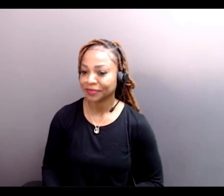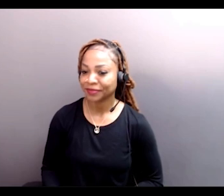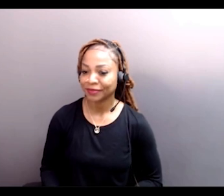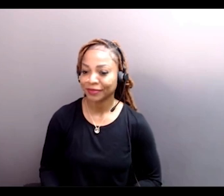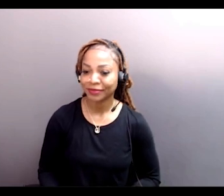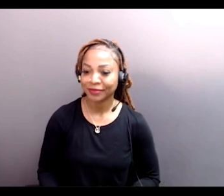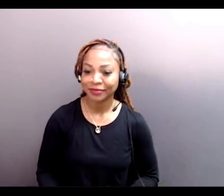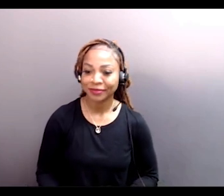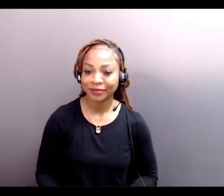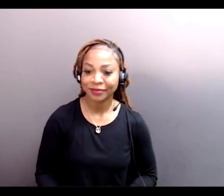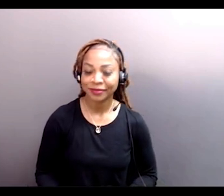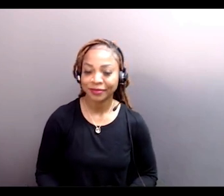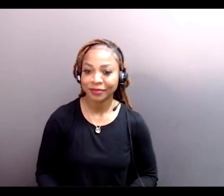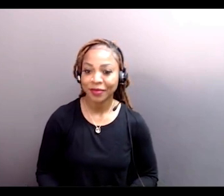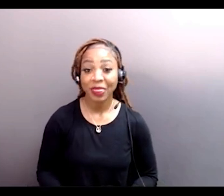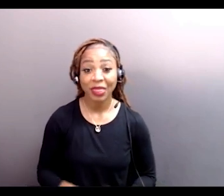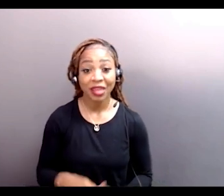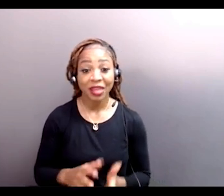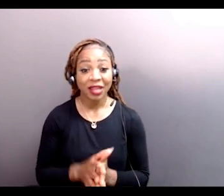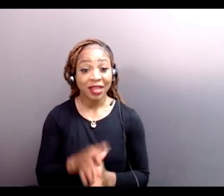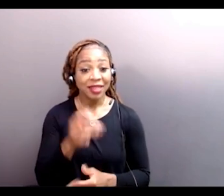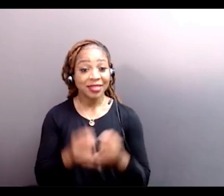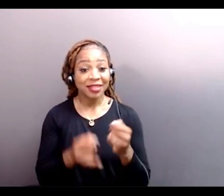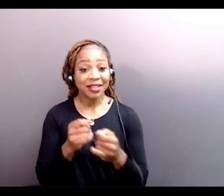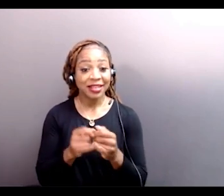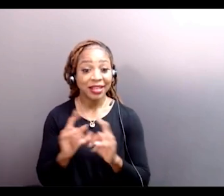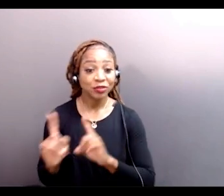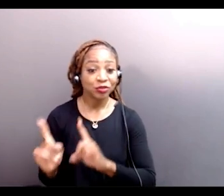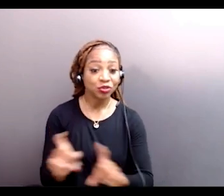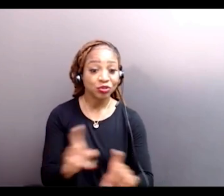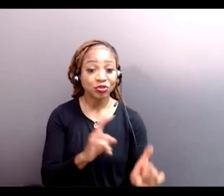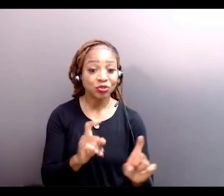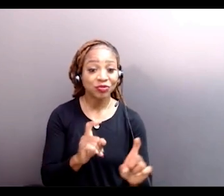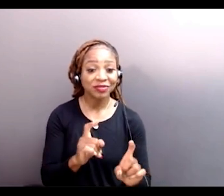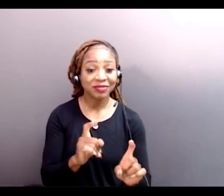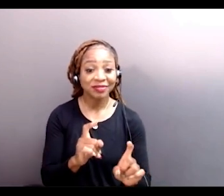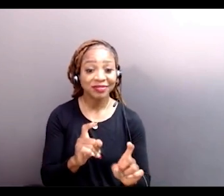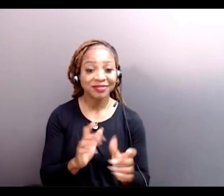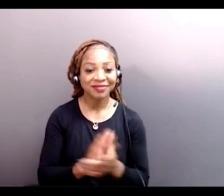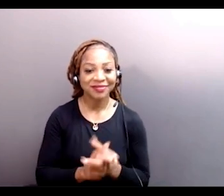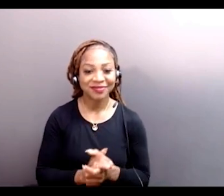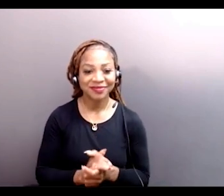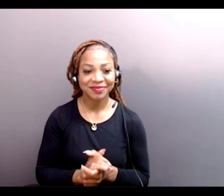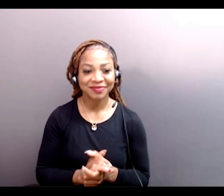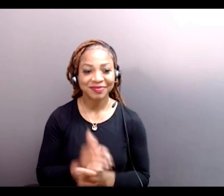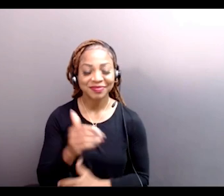For the final polling question, we can go to the next slide as well.